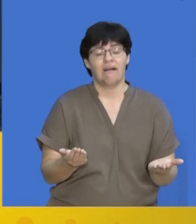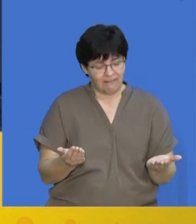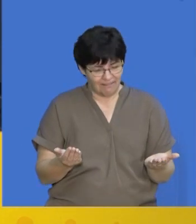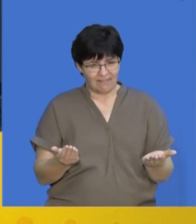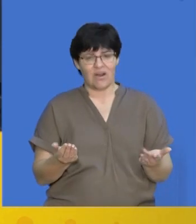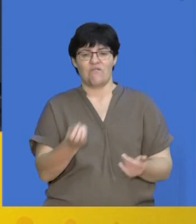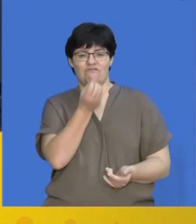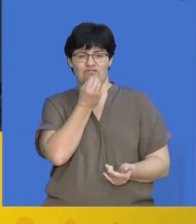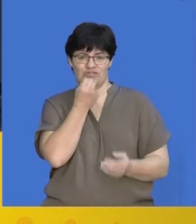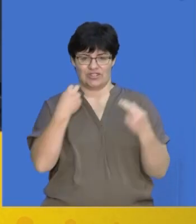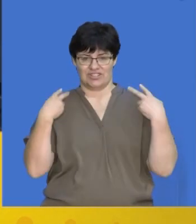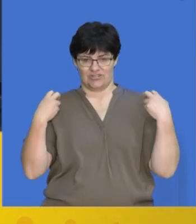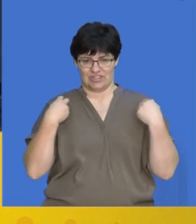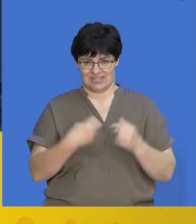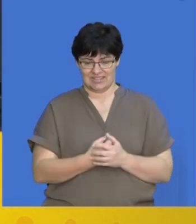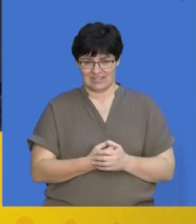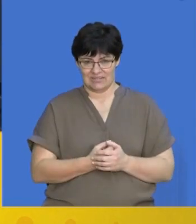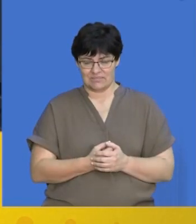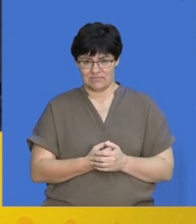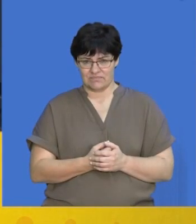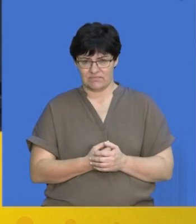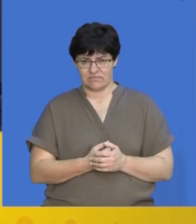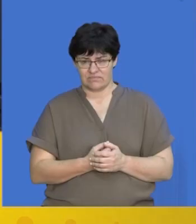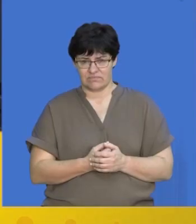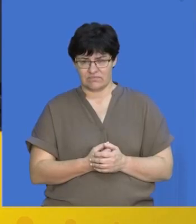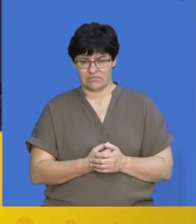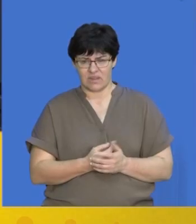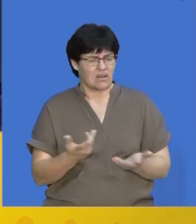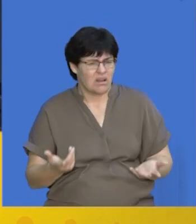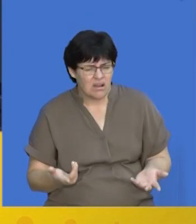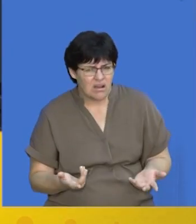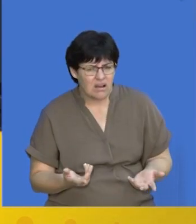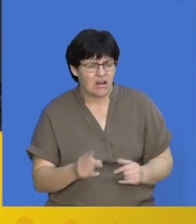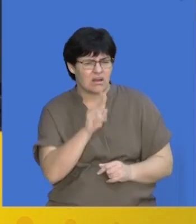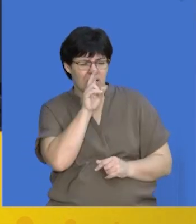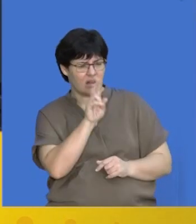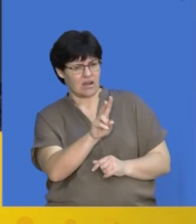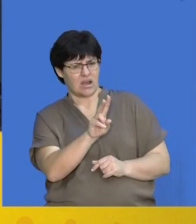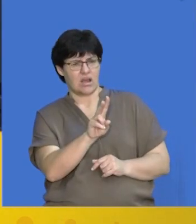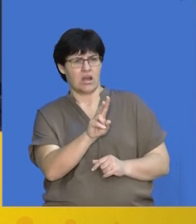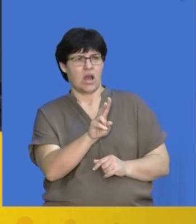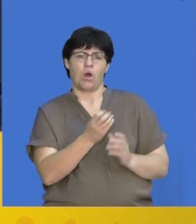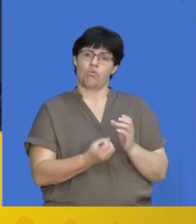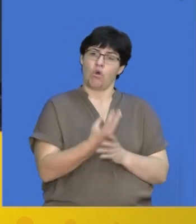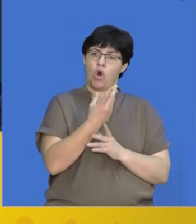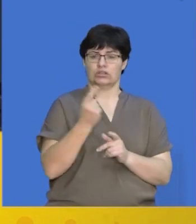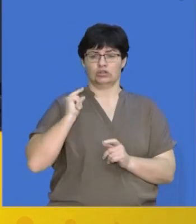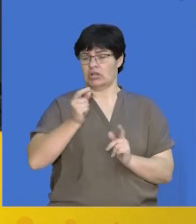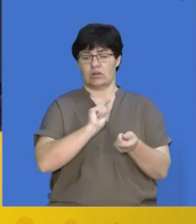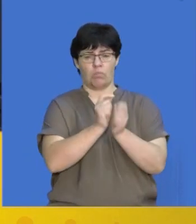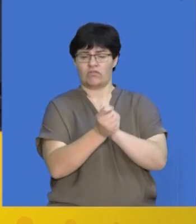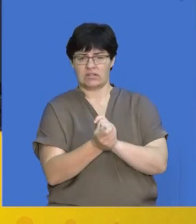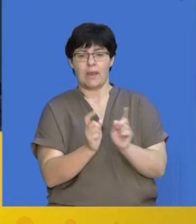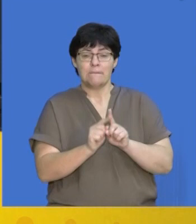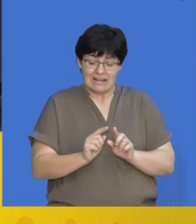enable food security. Are you seeing this picture? It's not so much about the genetic modified crops that is in your content,